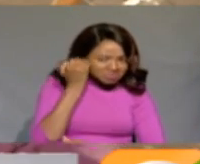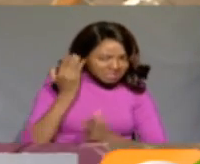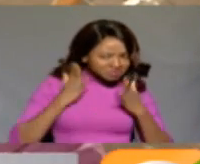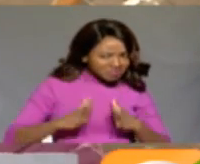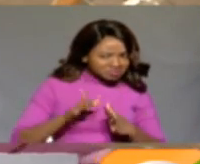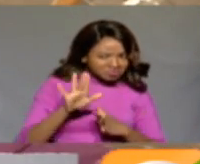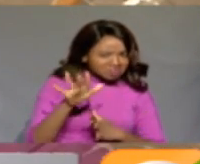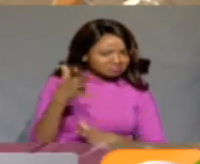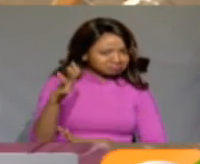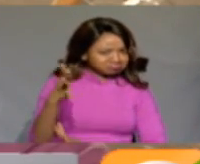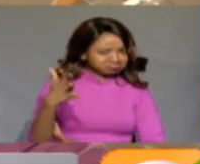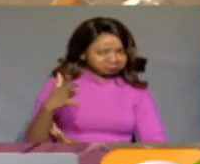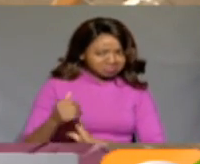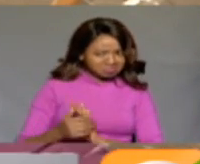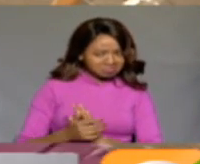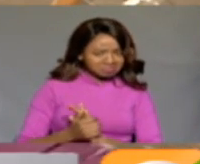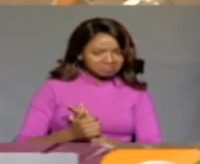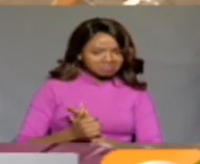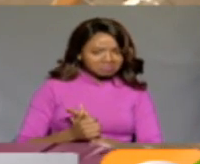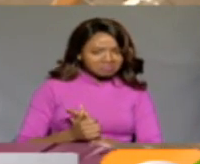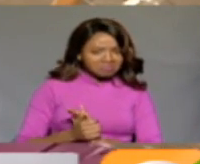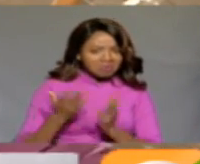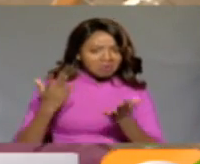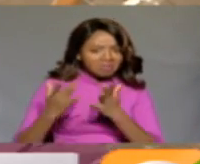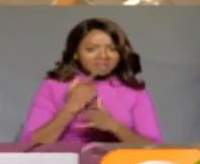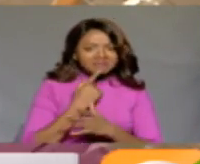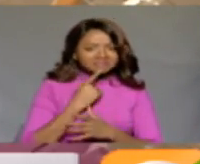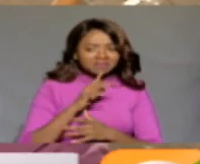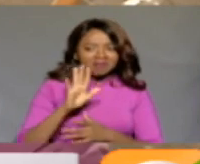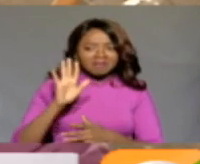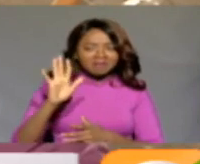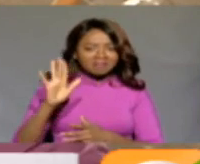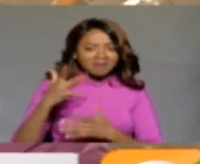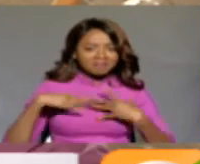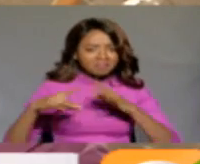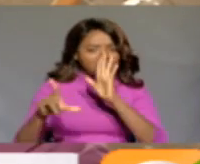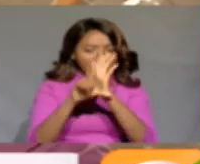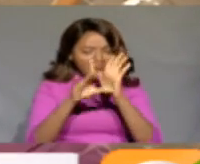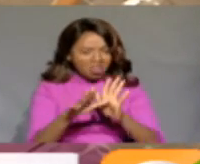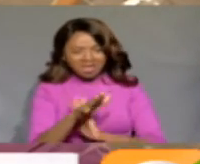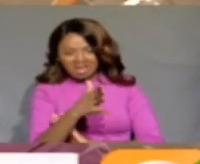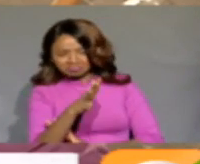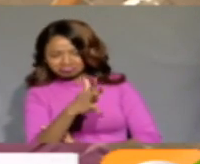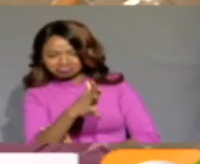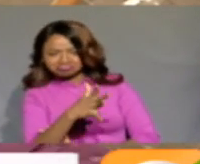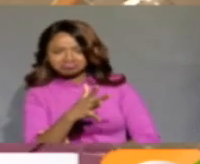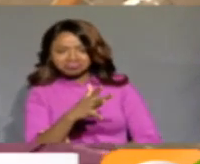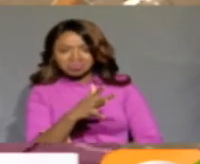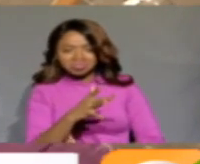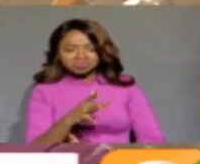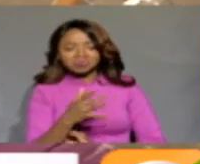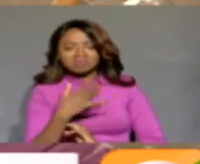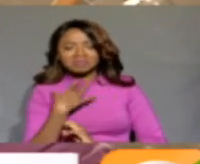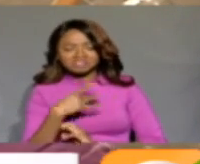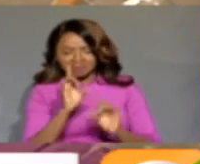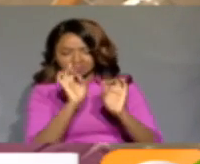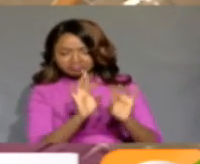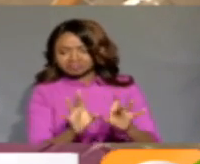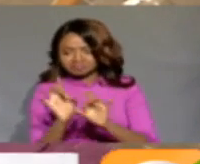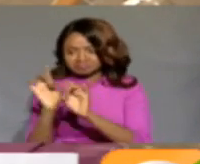a magistrate hearing a case, especially established people in the legal fraternity. So can we find a